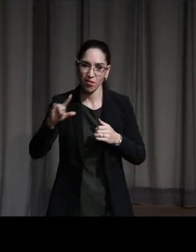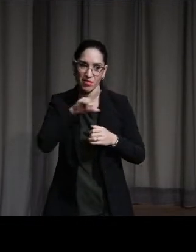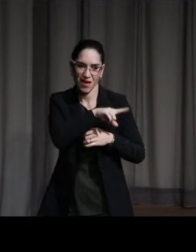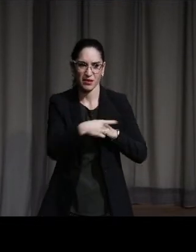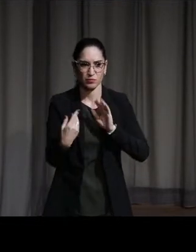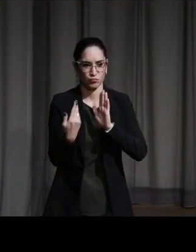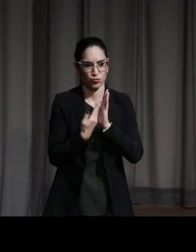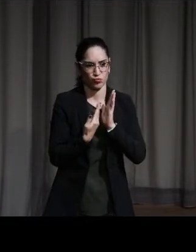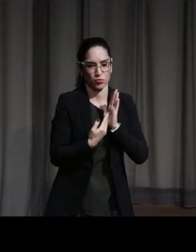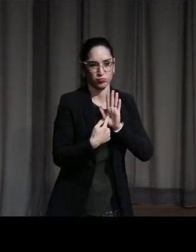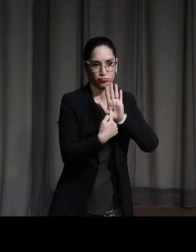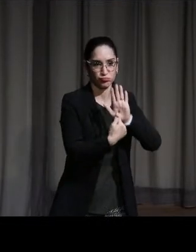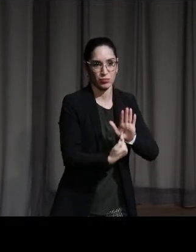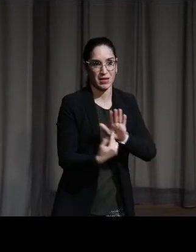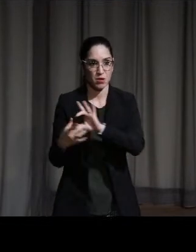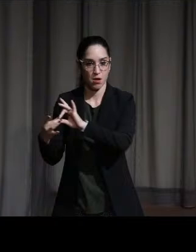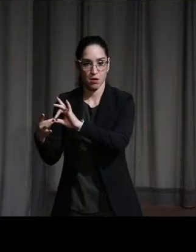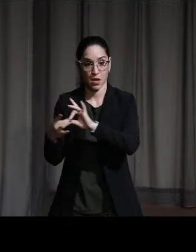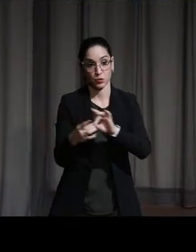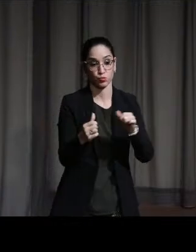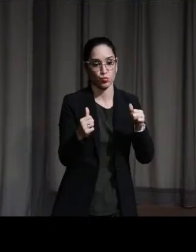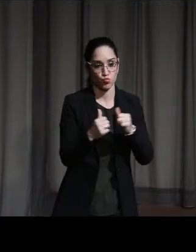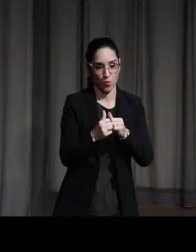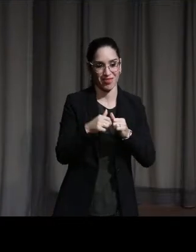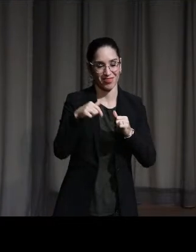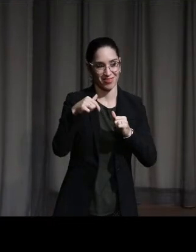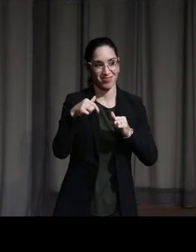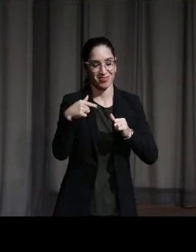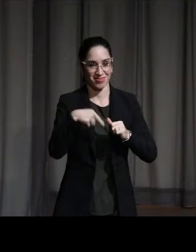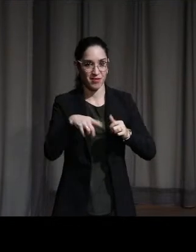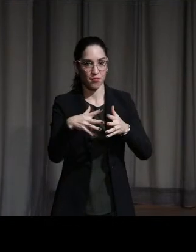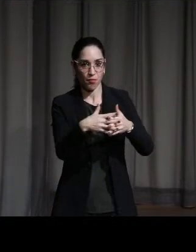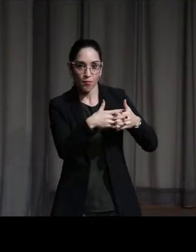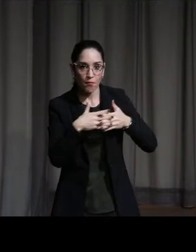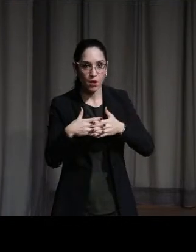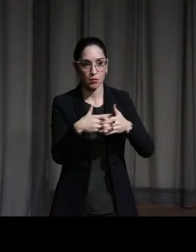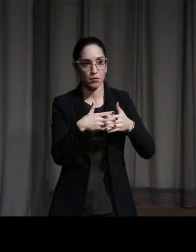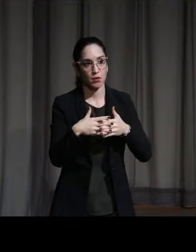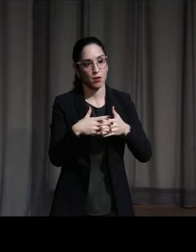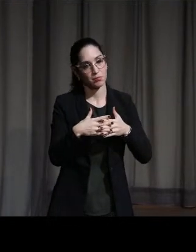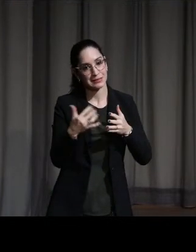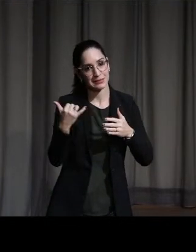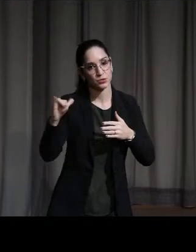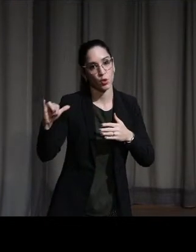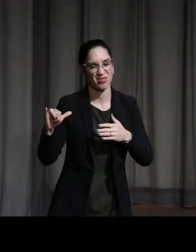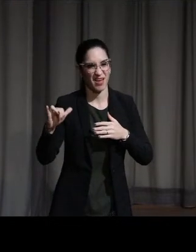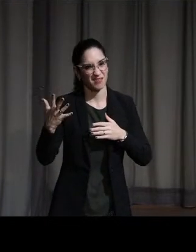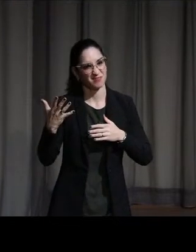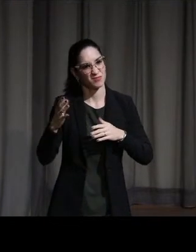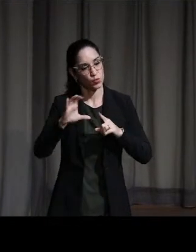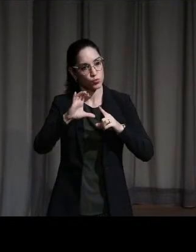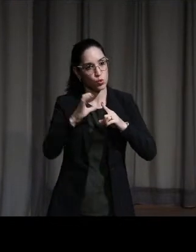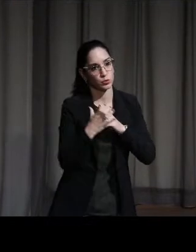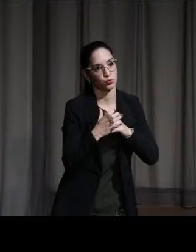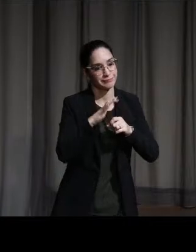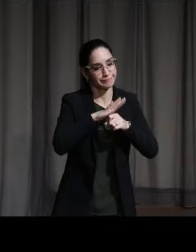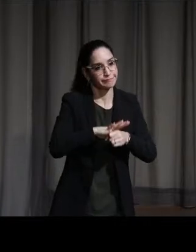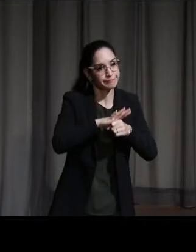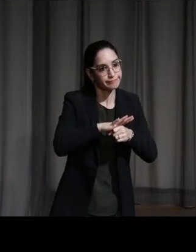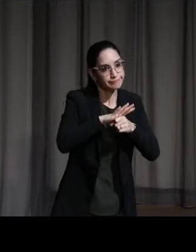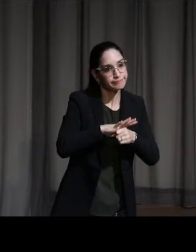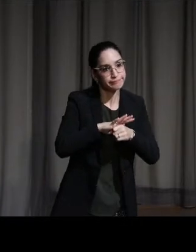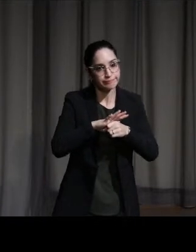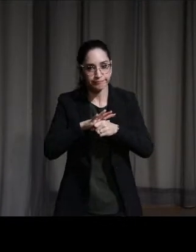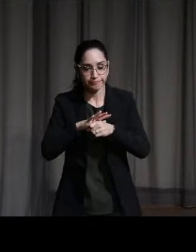the 1960s is a complicated thing. It happens, but there's a cultural tension there vis-a-vis, some of the other